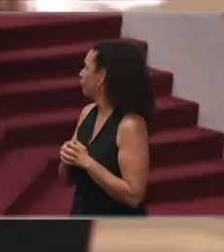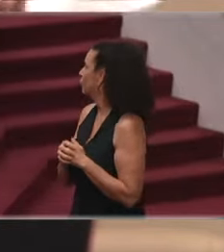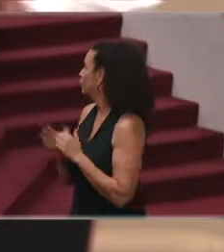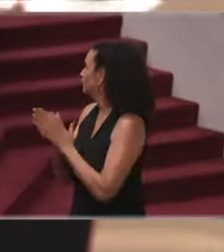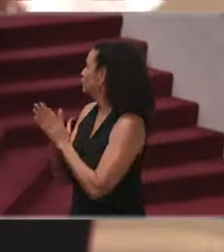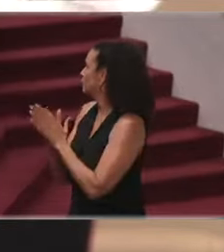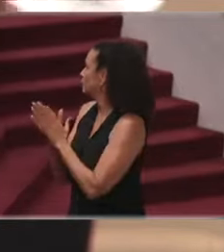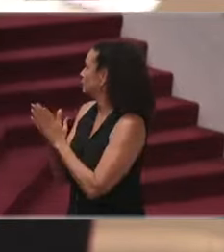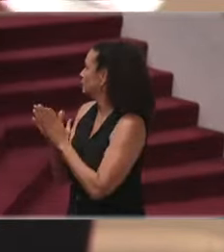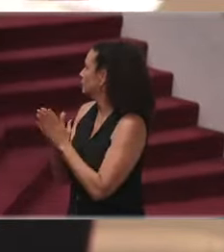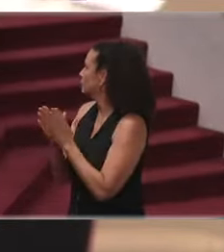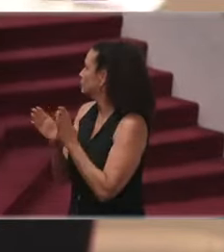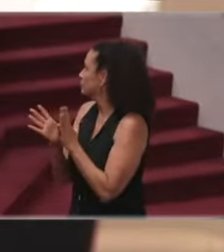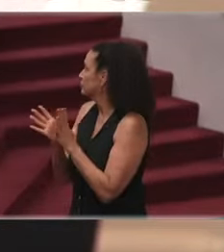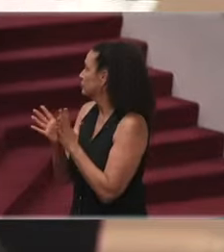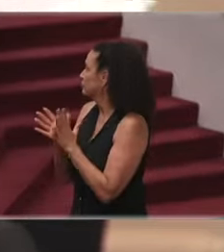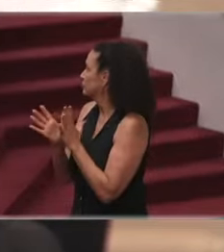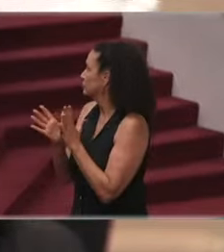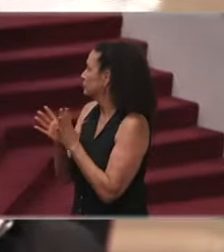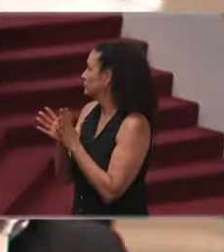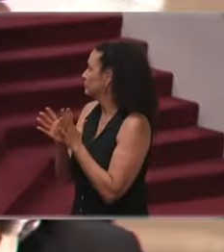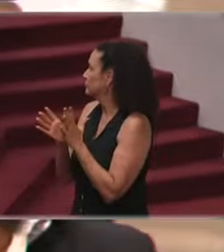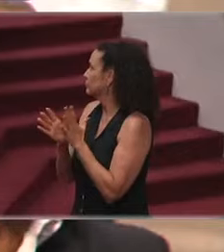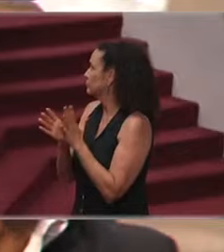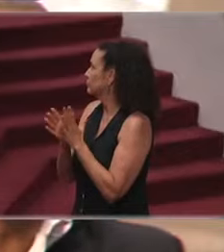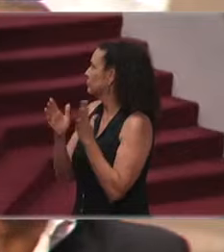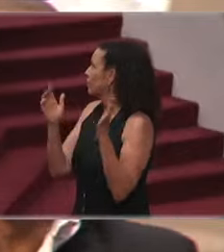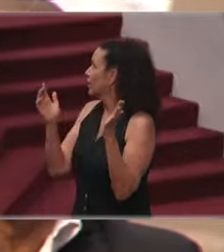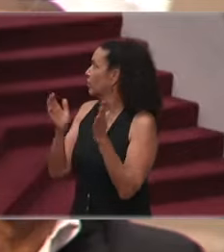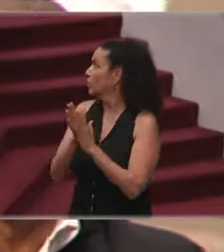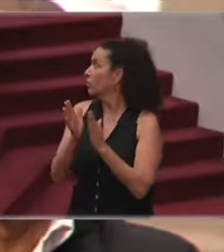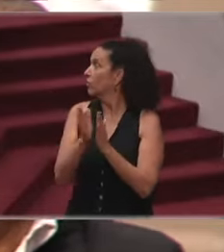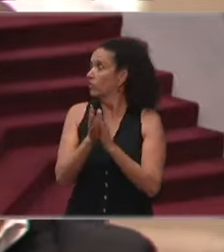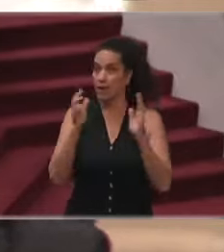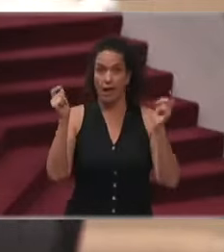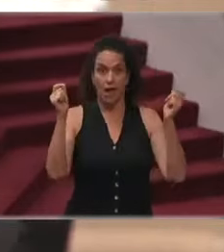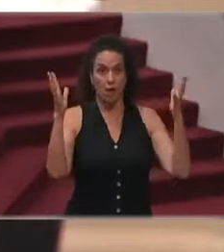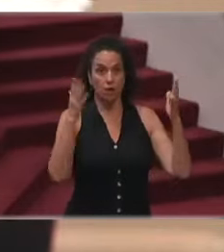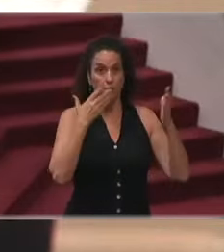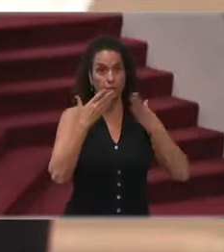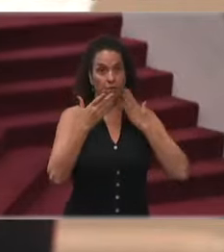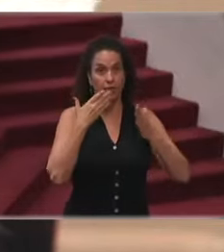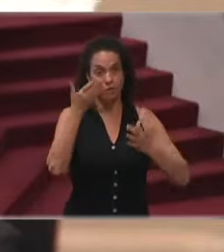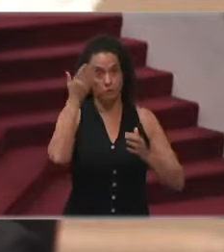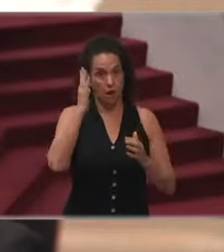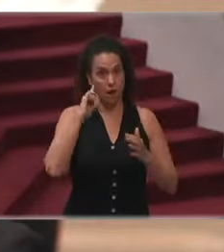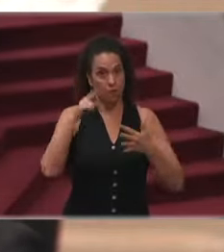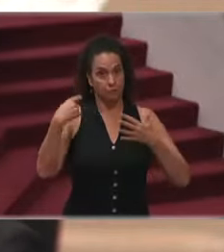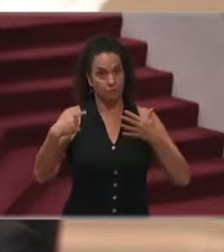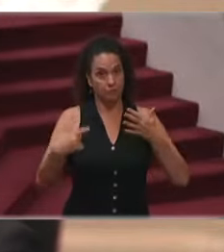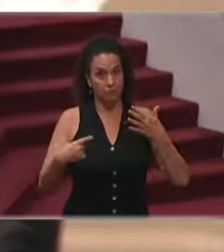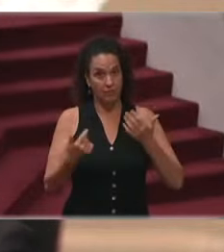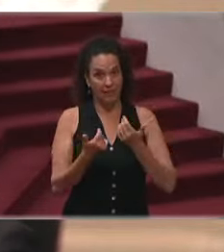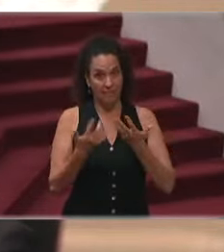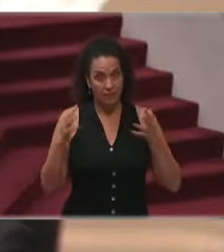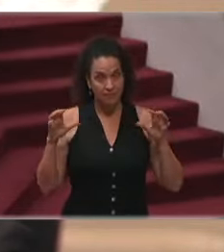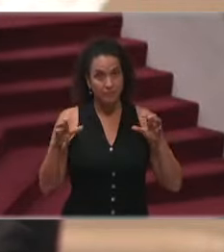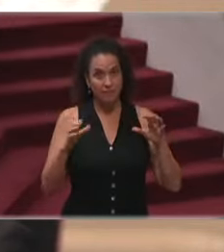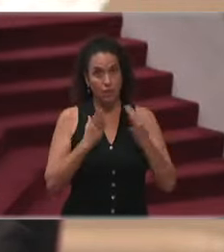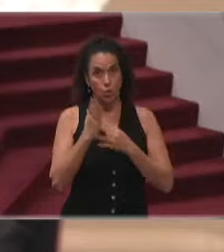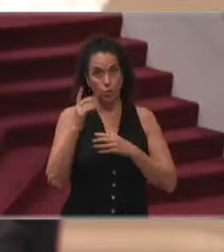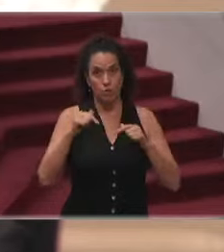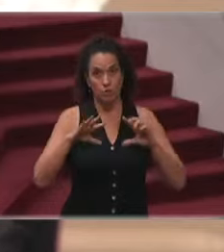Hallelujah, hallelujah. We thank God for what God has done in and through this body of